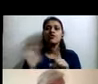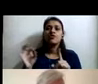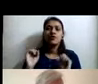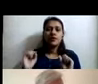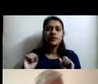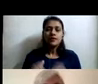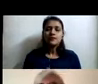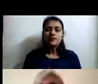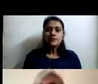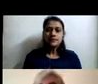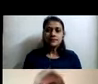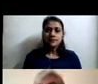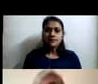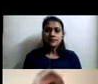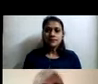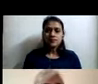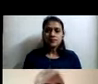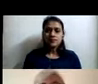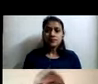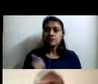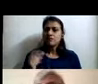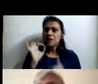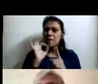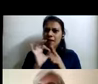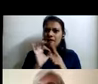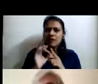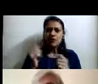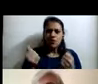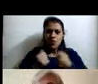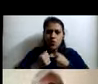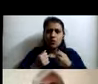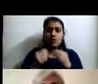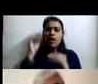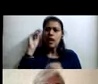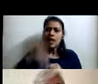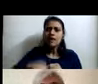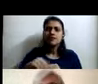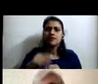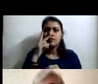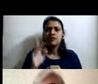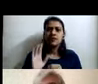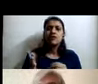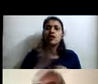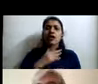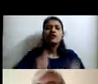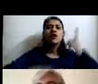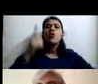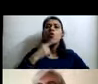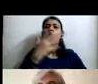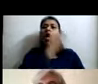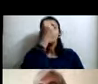quite a few privately owned forests in India. People may or may not know because one assumes that all forests in India are owned by the government,